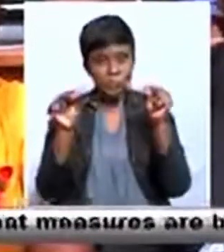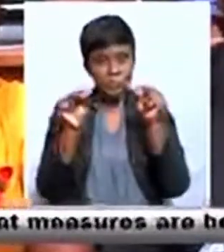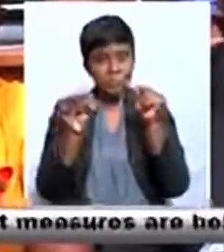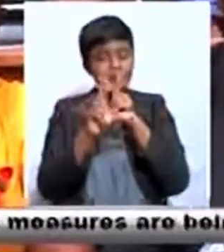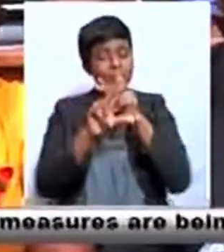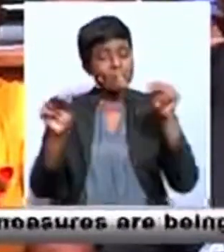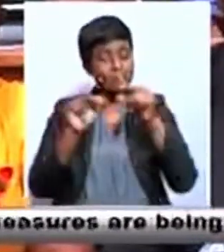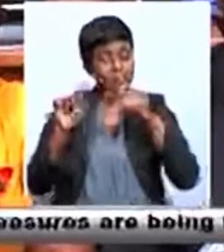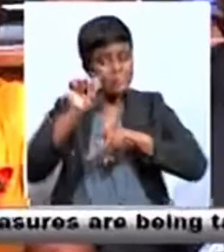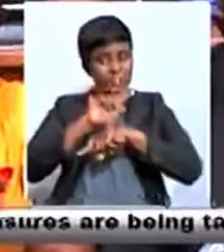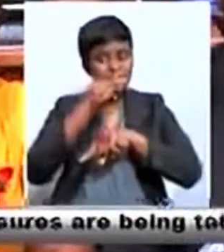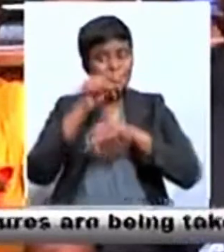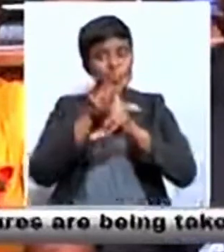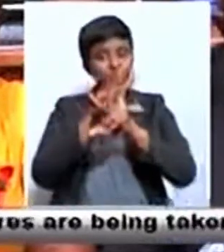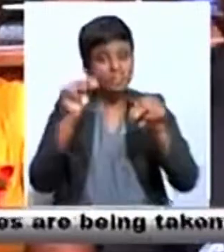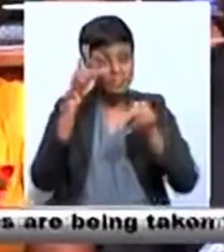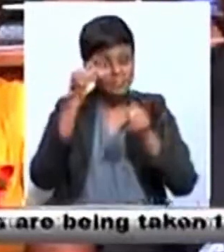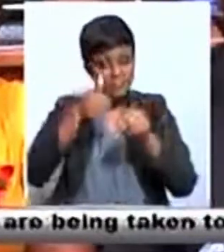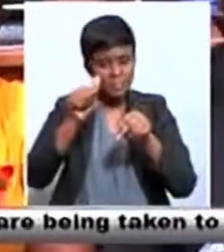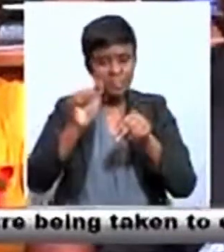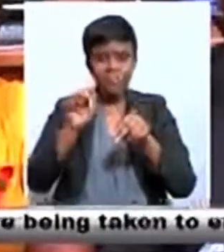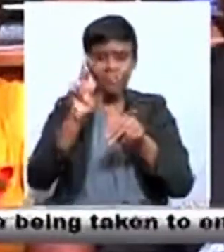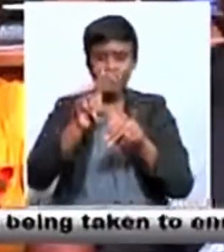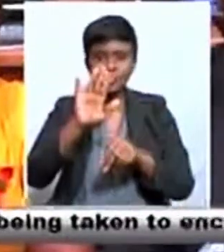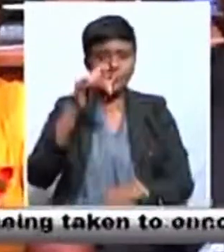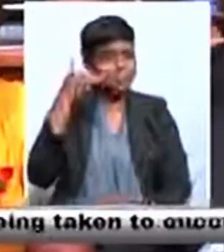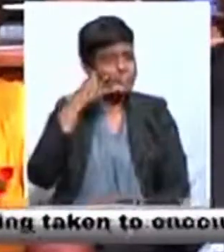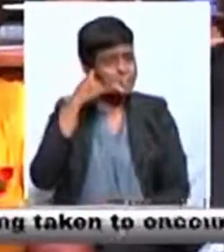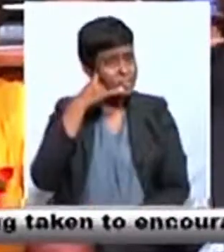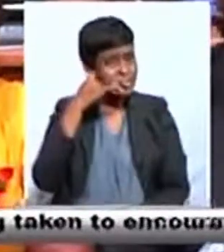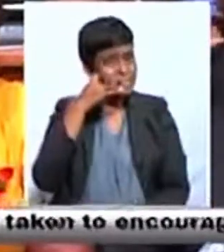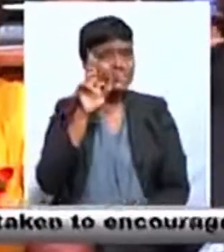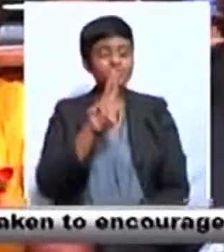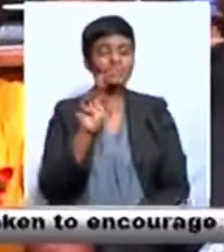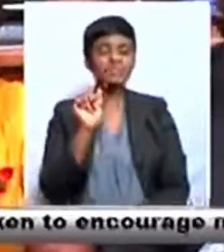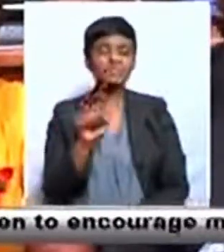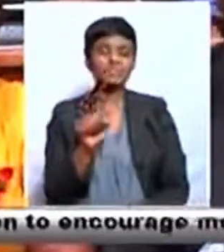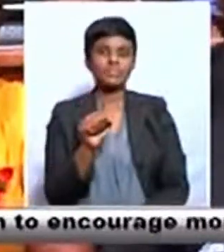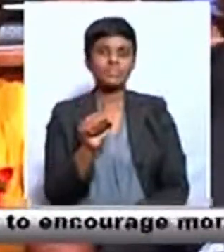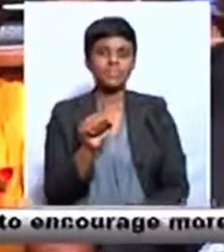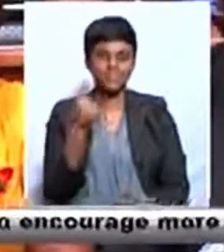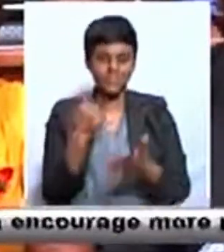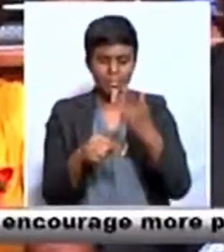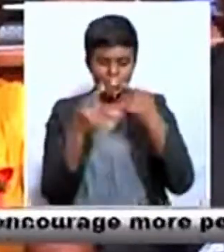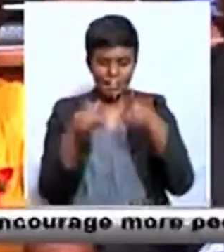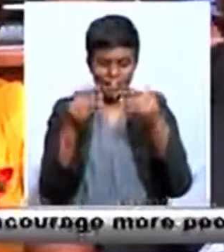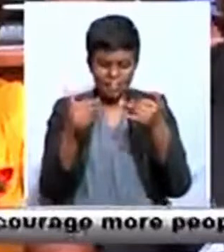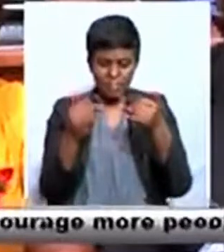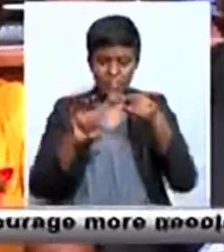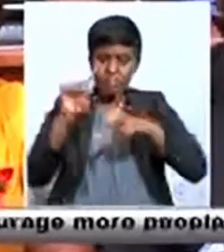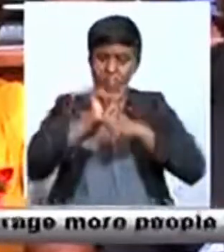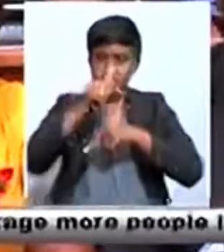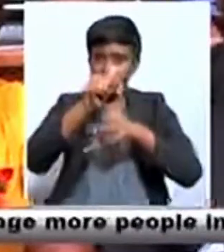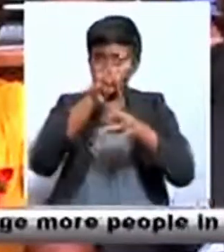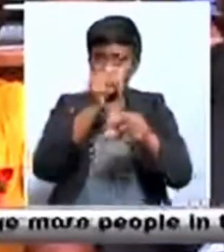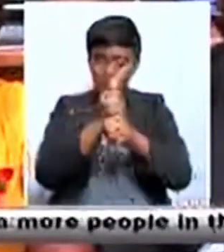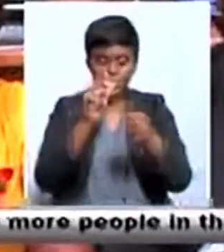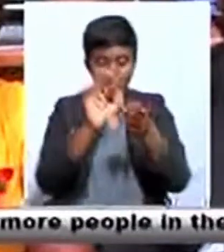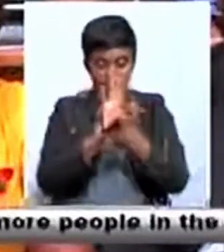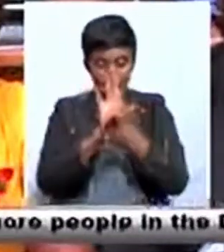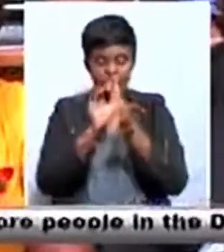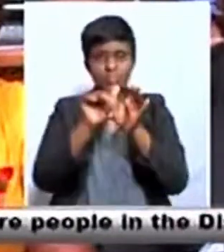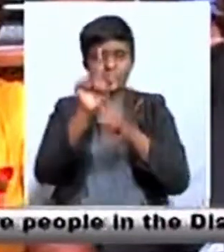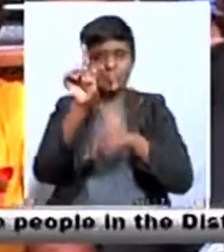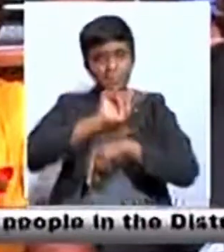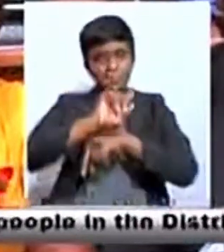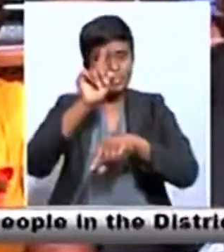no. That's why you can even use your phone. So, in short, what has happened is today you can't get a title deed in a day because